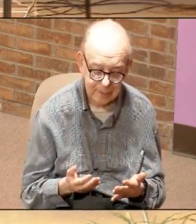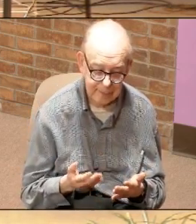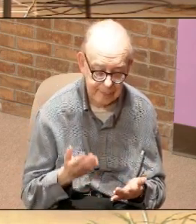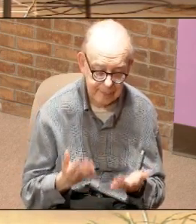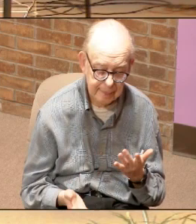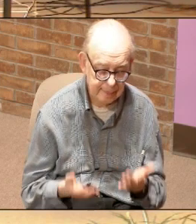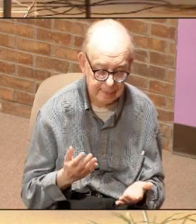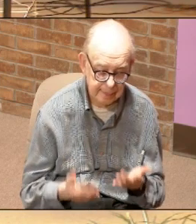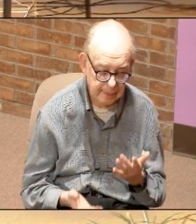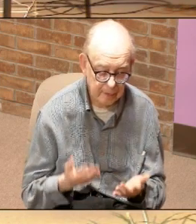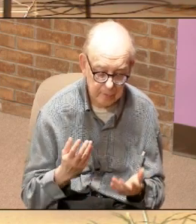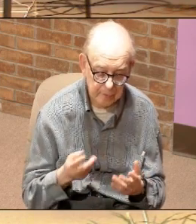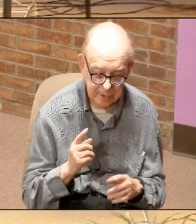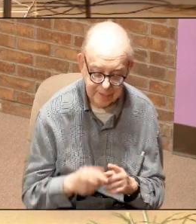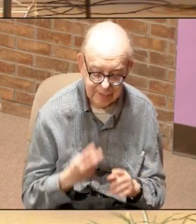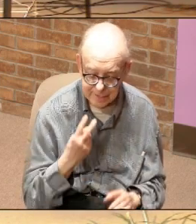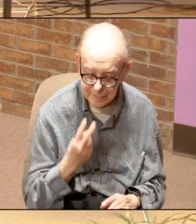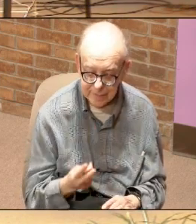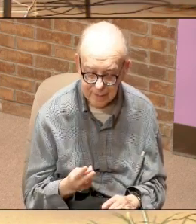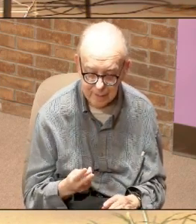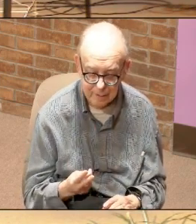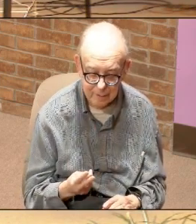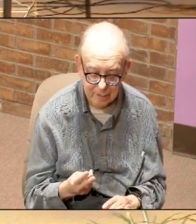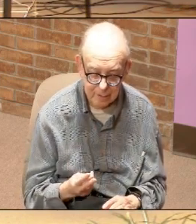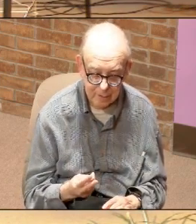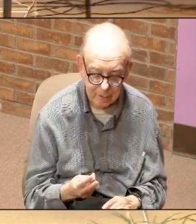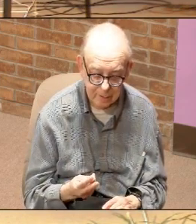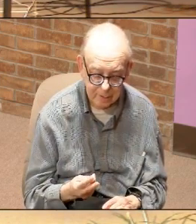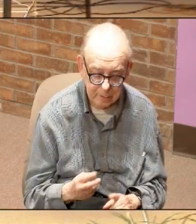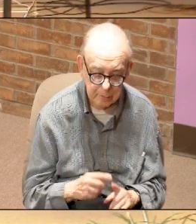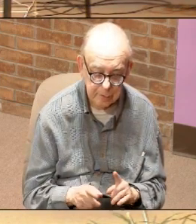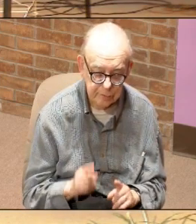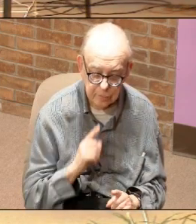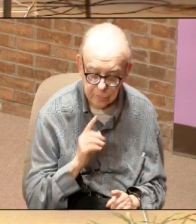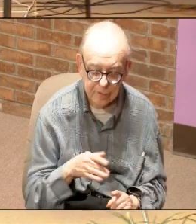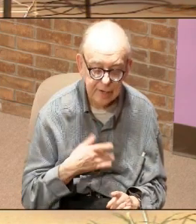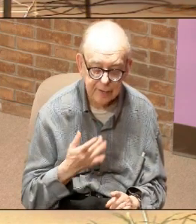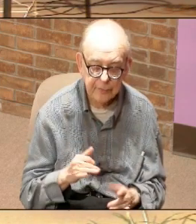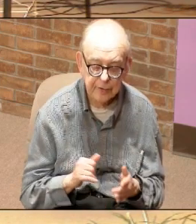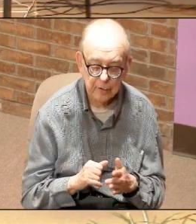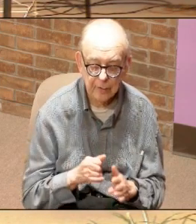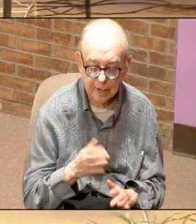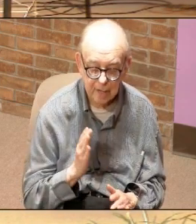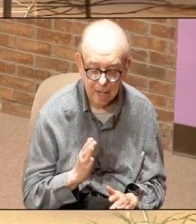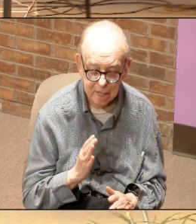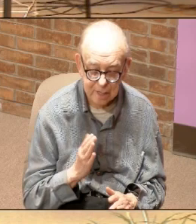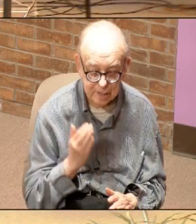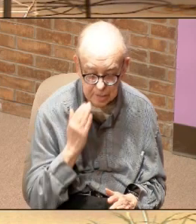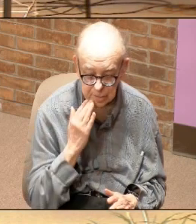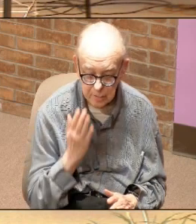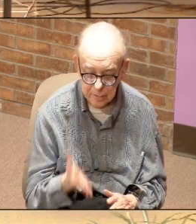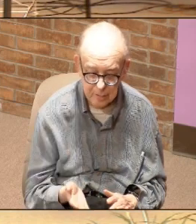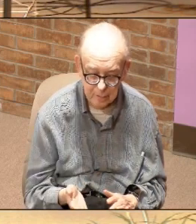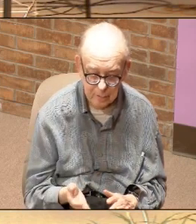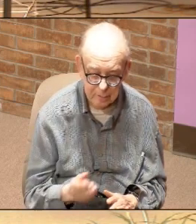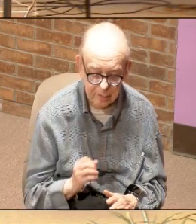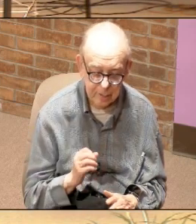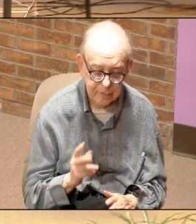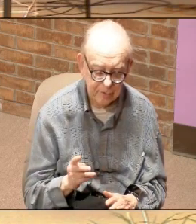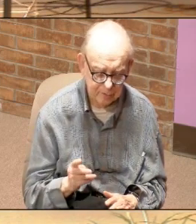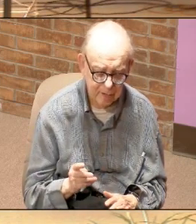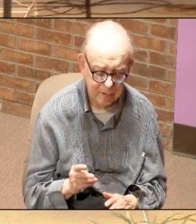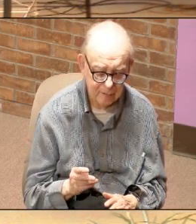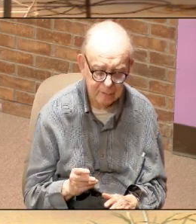They may not be able to see him, but honey, you can sure feel him and know that he's there. And it's